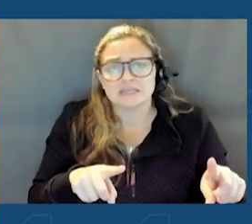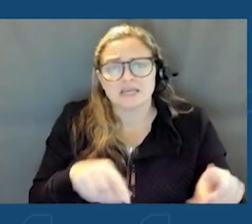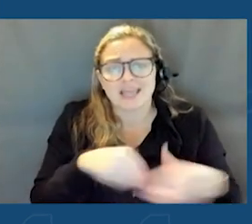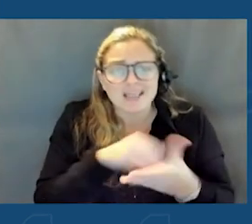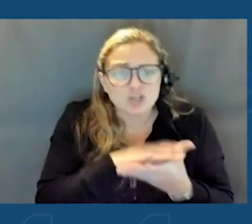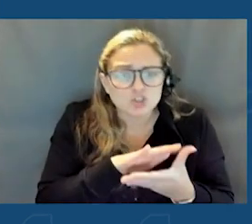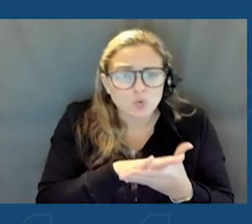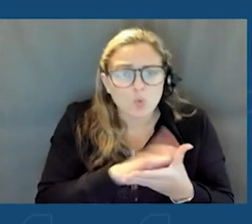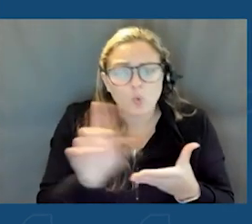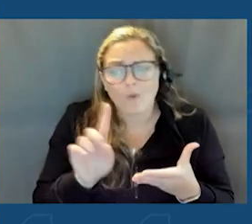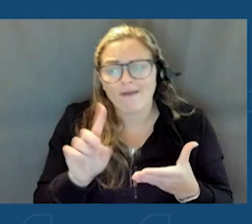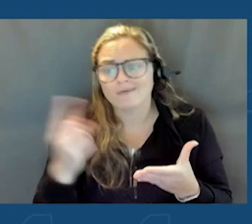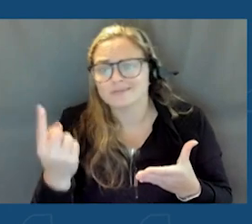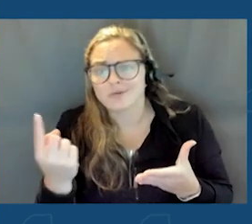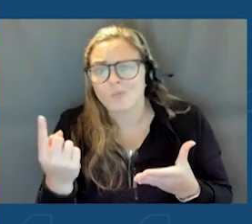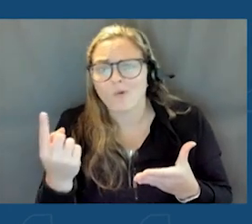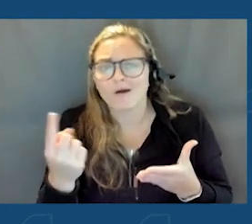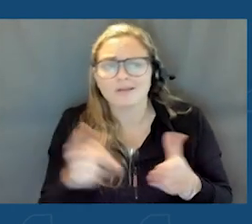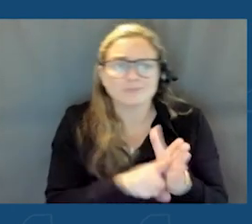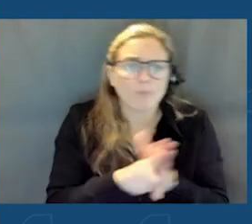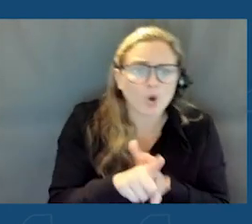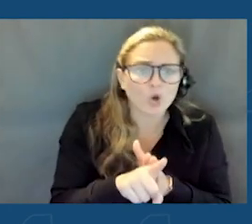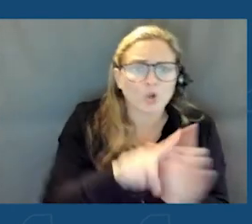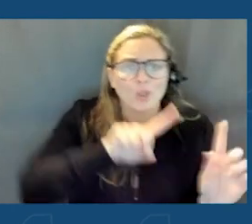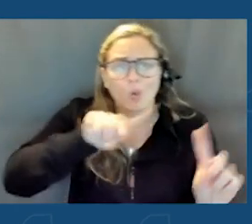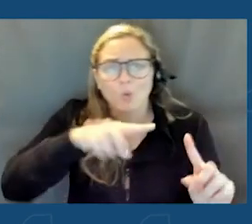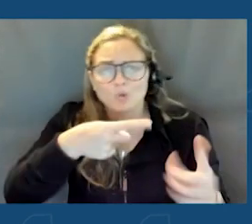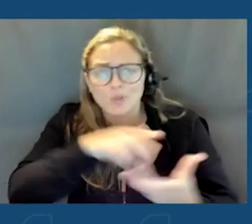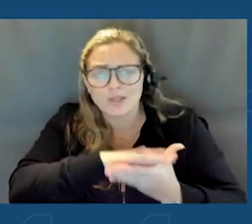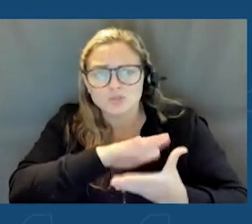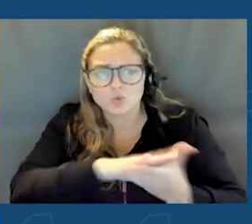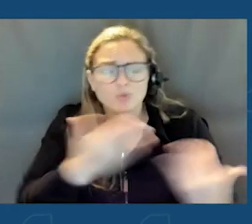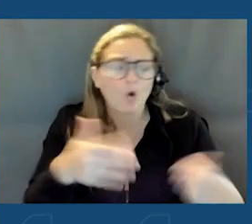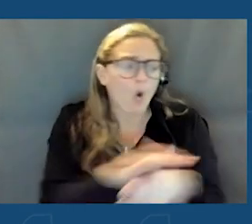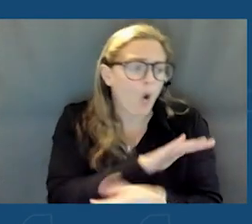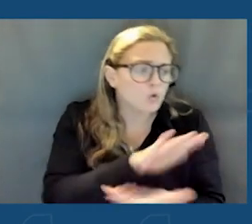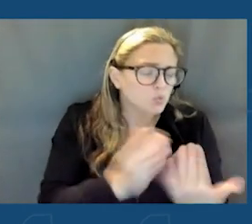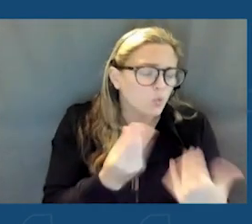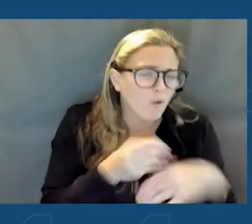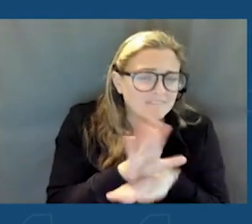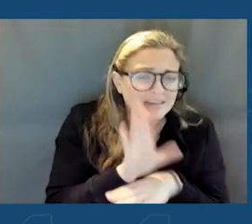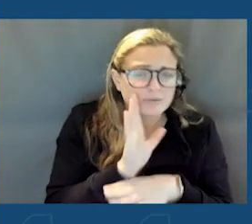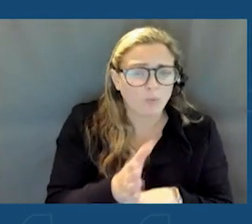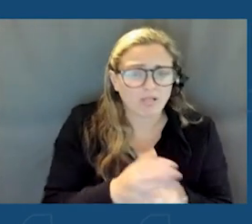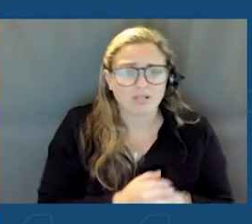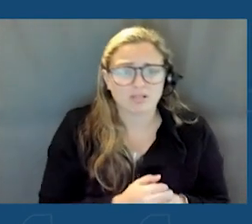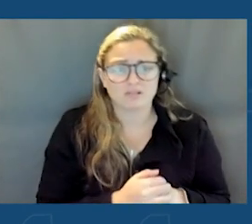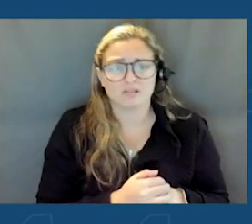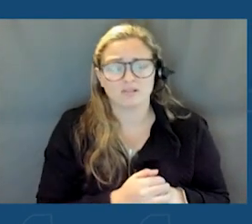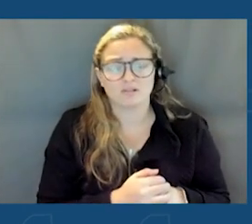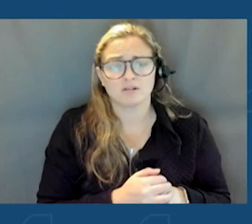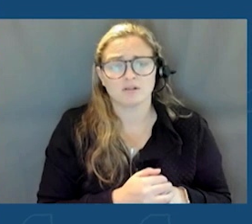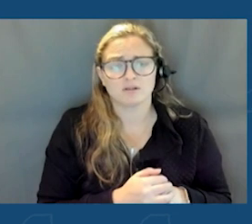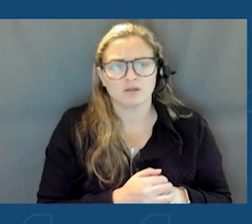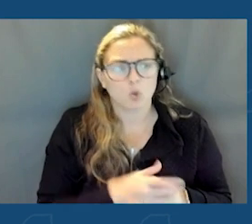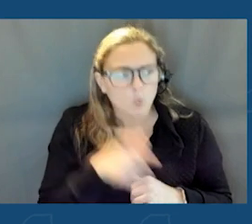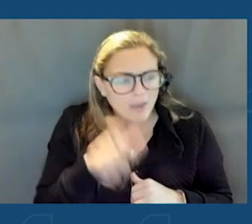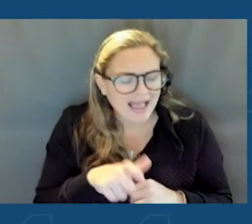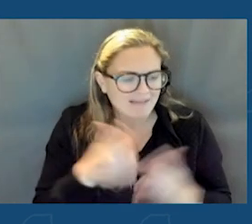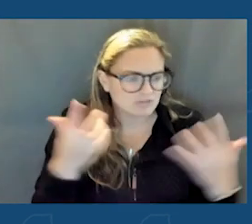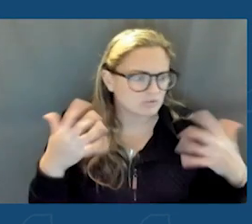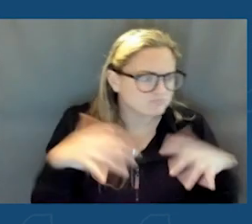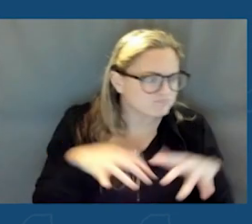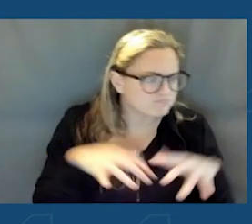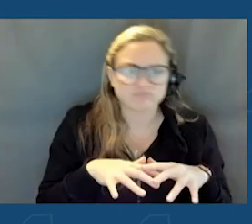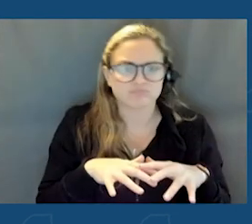where someone is murdered who attends that school, and the whole school gets affected. And then we have to come in